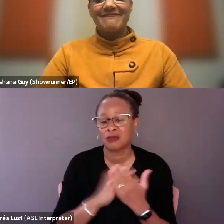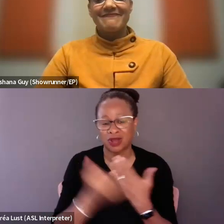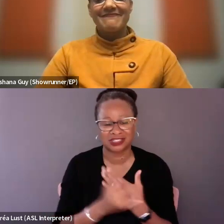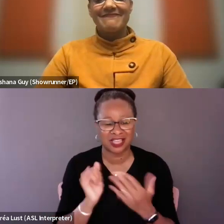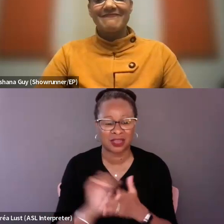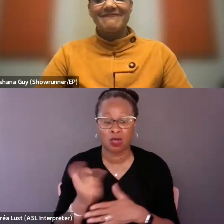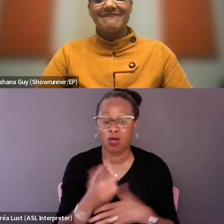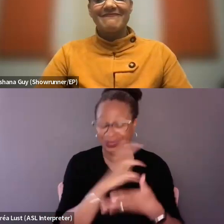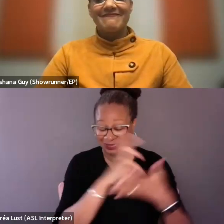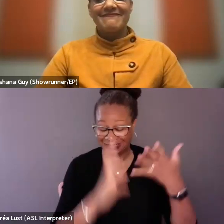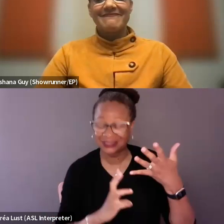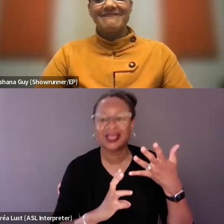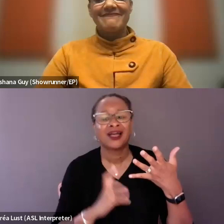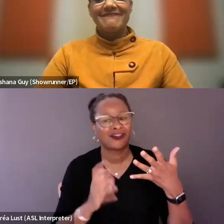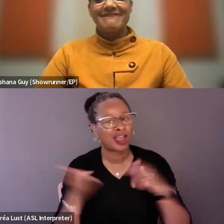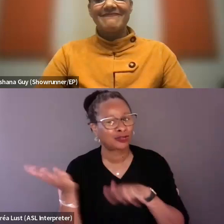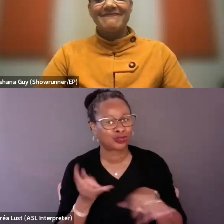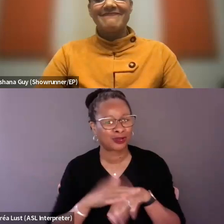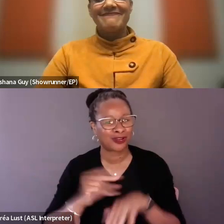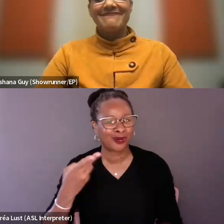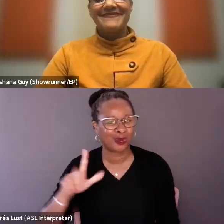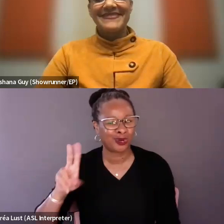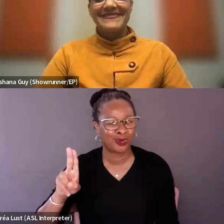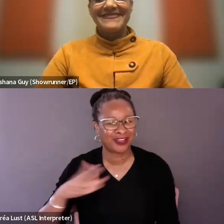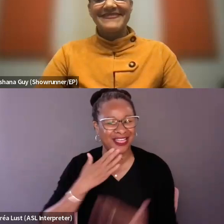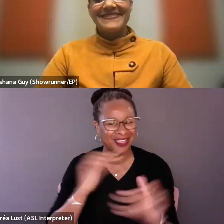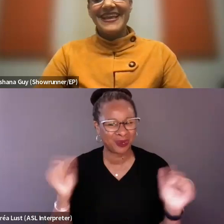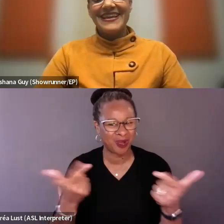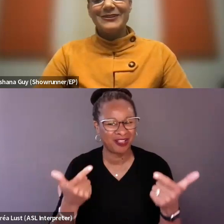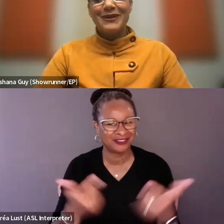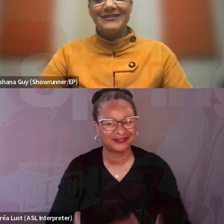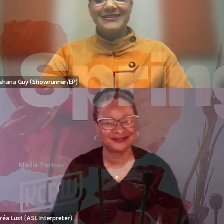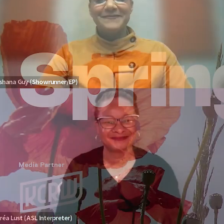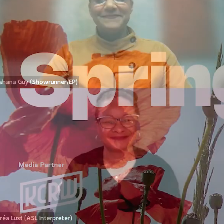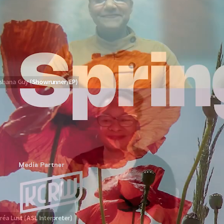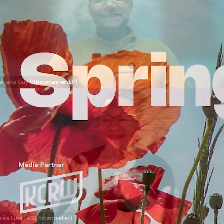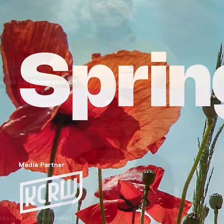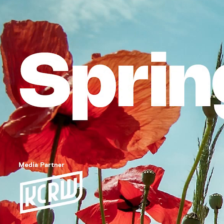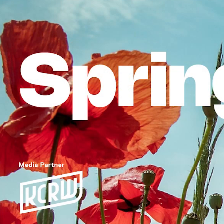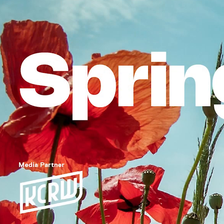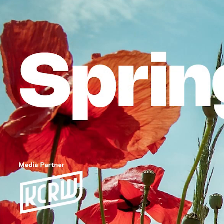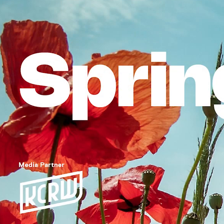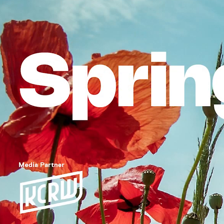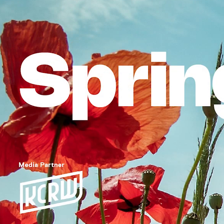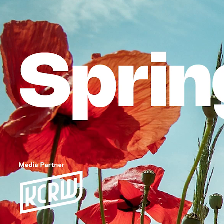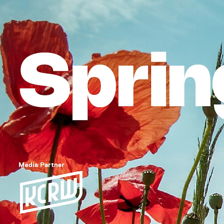six episodes are now streaming on Hulu. Thank you all. Thank you so much. Thank you.